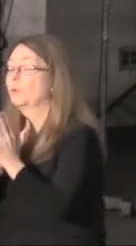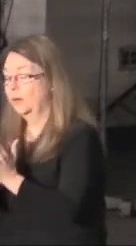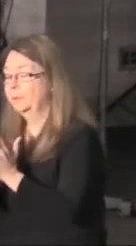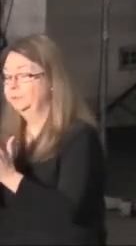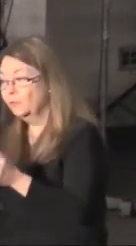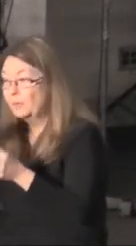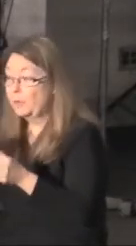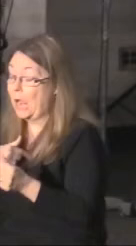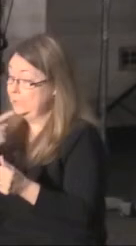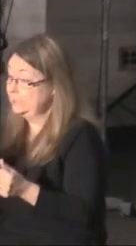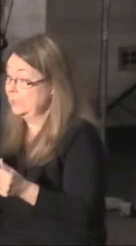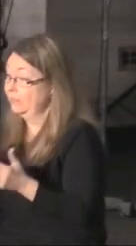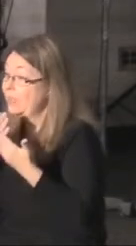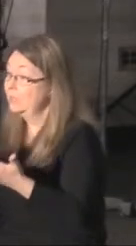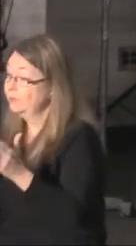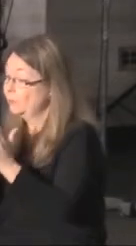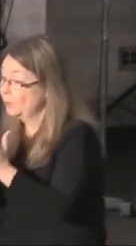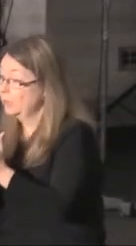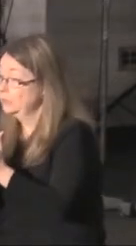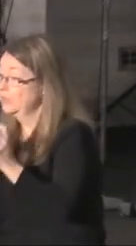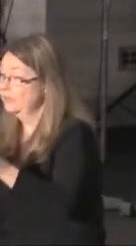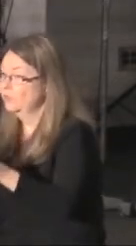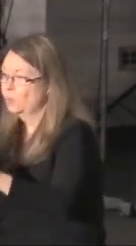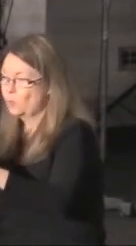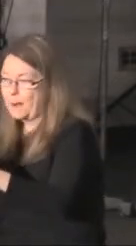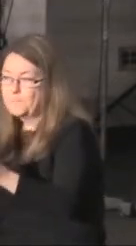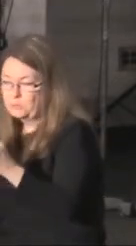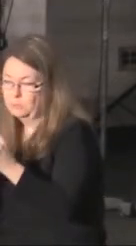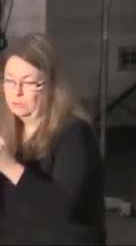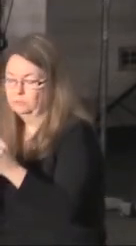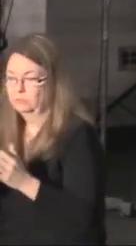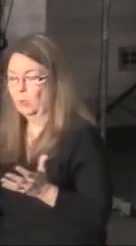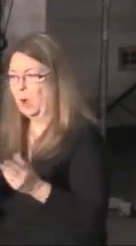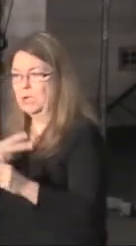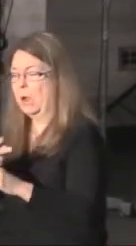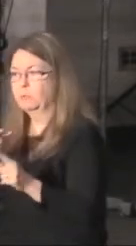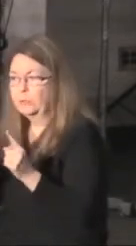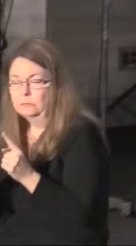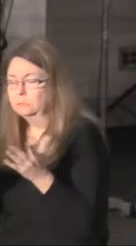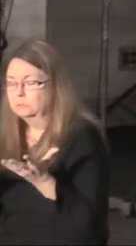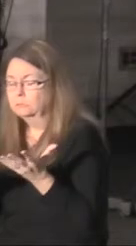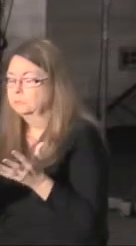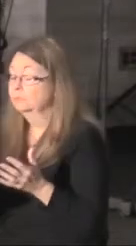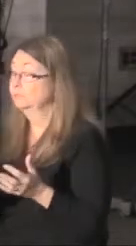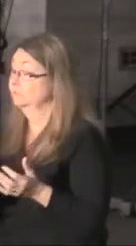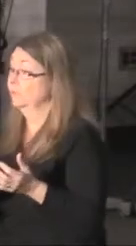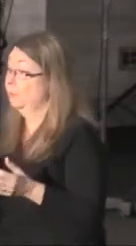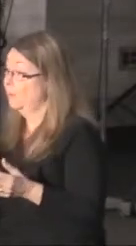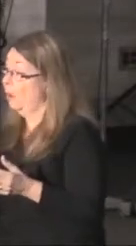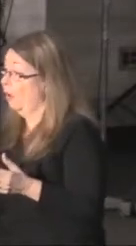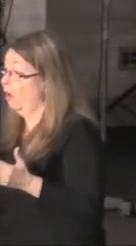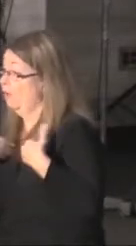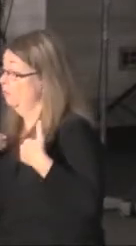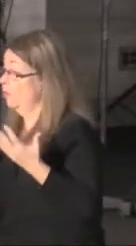And remember what I said. I said thanksgiving and prayer provide the right perspective. Well, what kind of perspective is that? Well, what kind of perspective does Paul